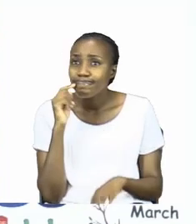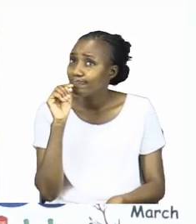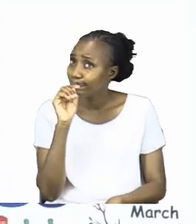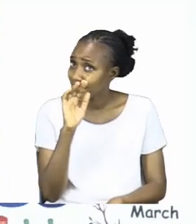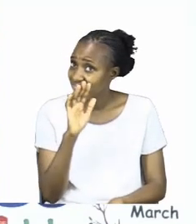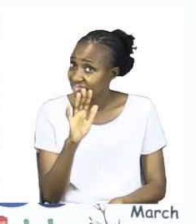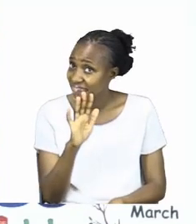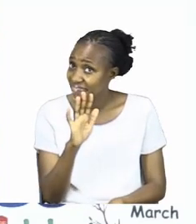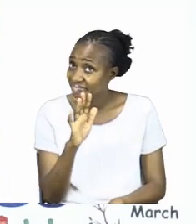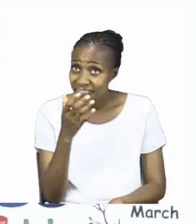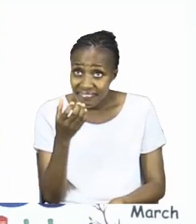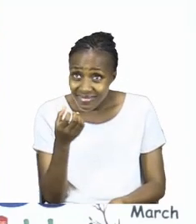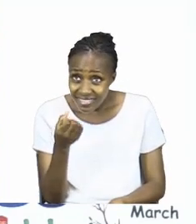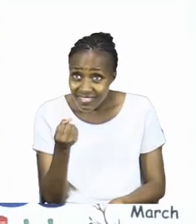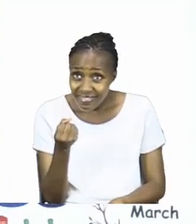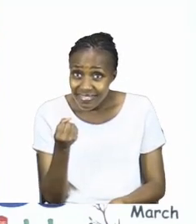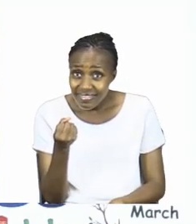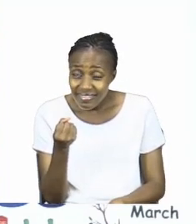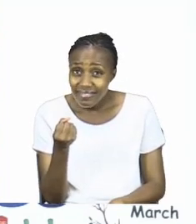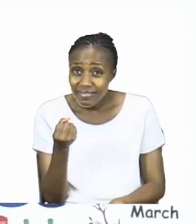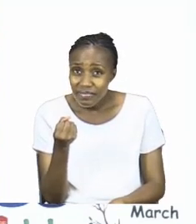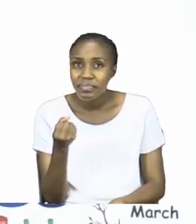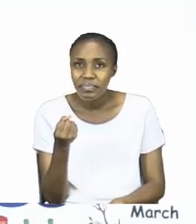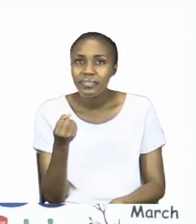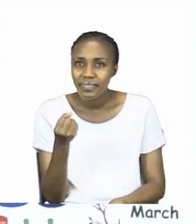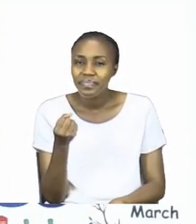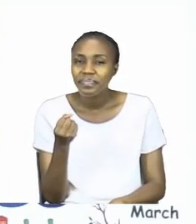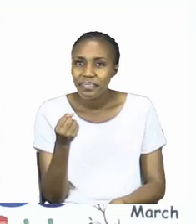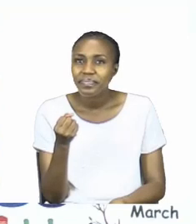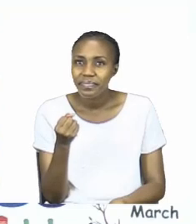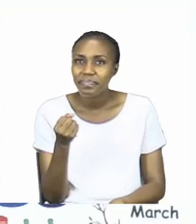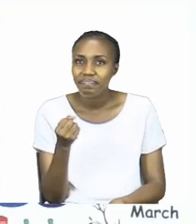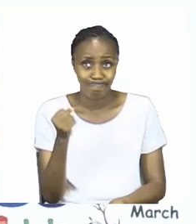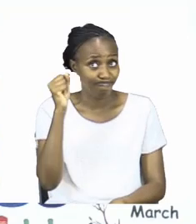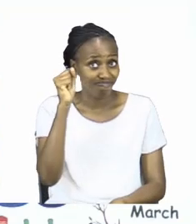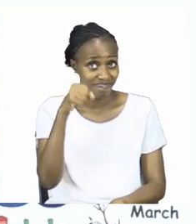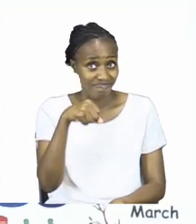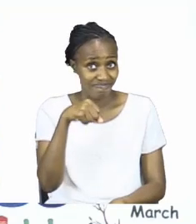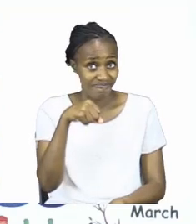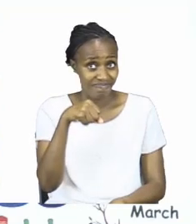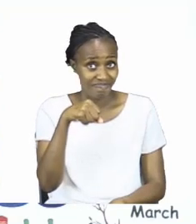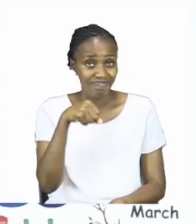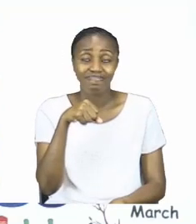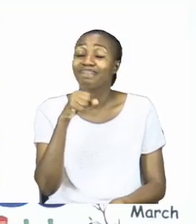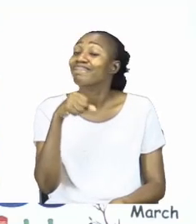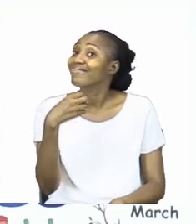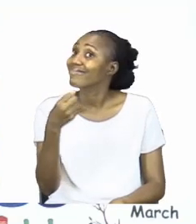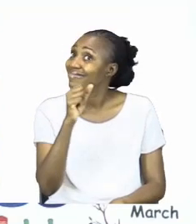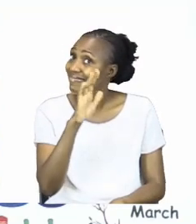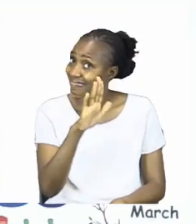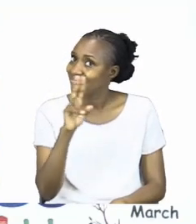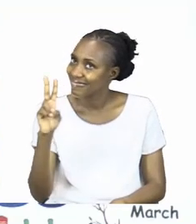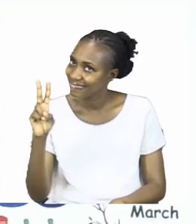down 5. Do we have any 5s at Mr. Tens? No 5s. Oh, there we go.